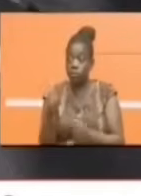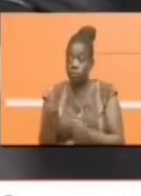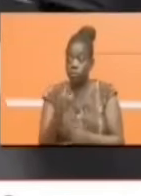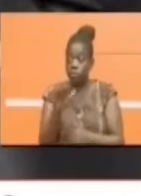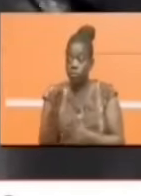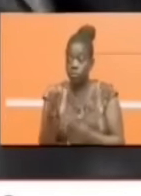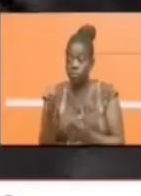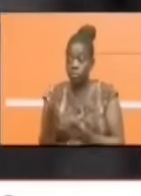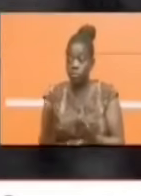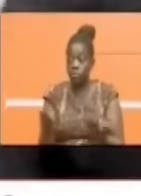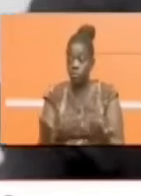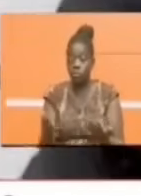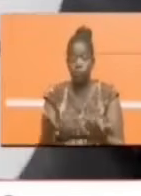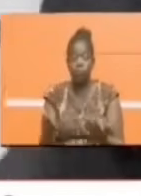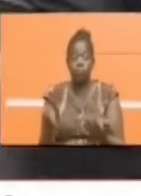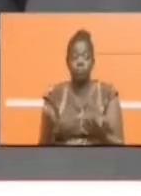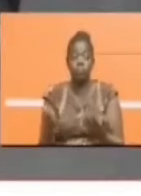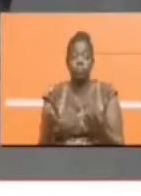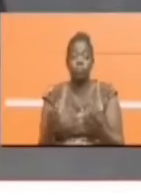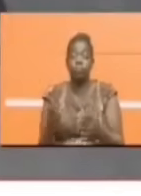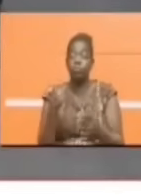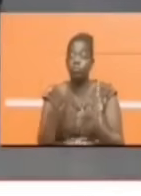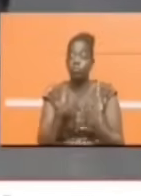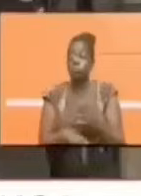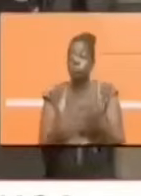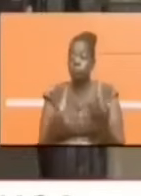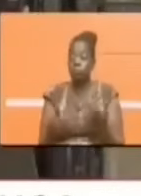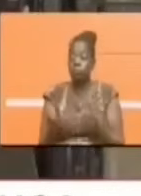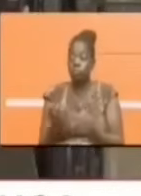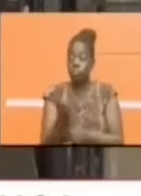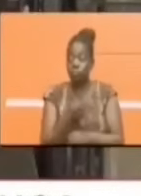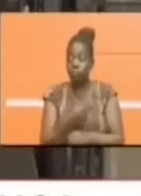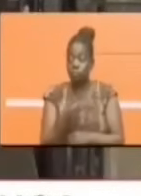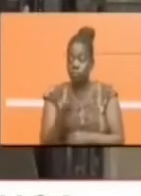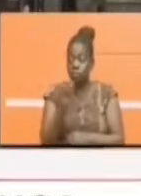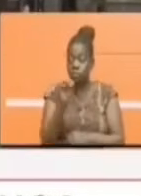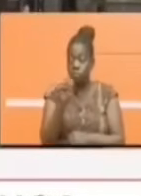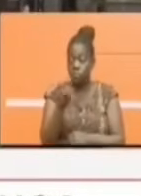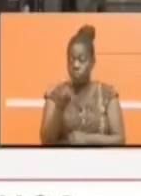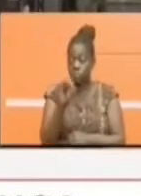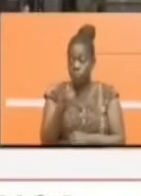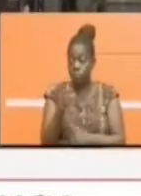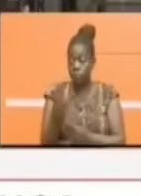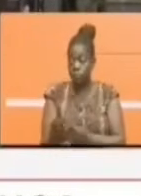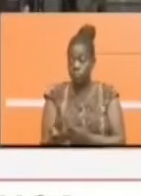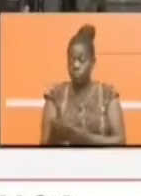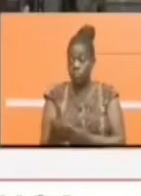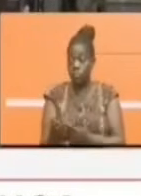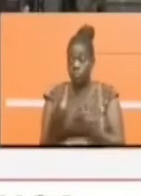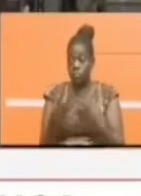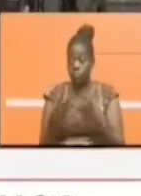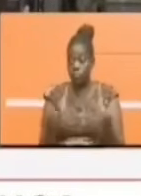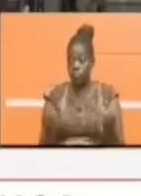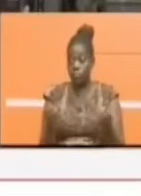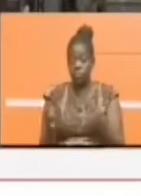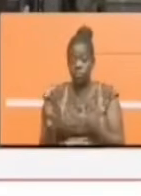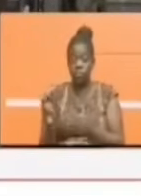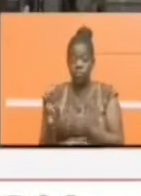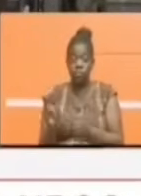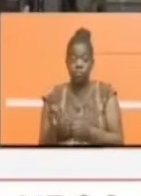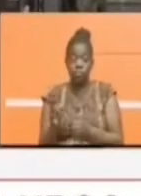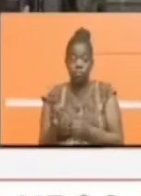Mwetundi bia pamu mitundi ya muro. Haka nitu wabachuli na amadi. We lost an immigrator who was